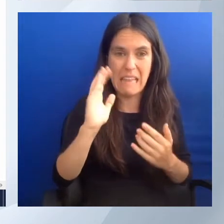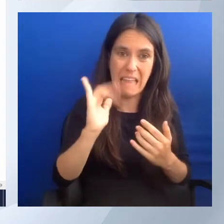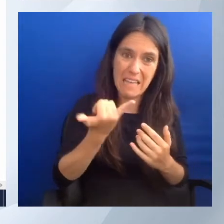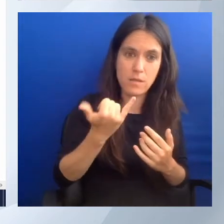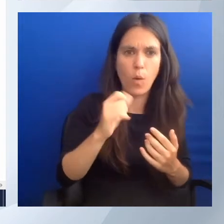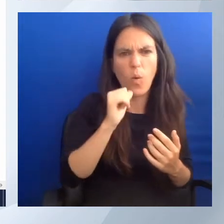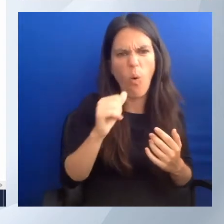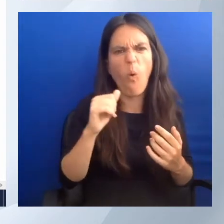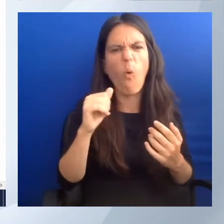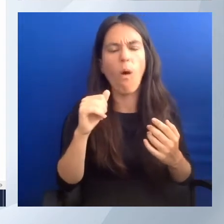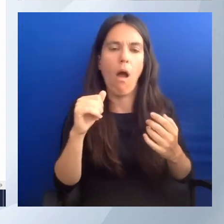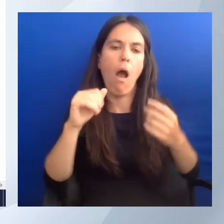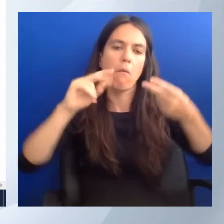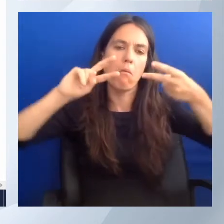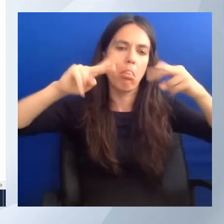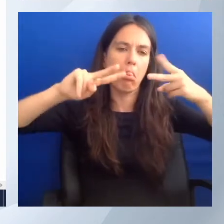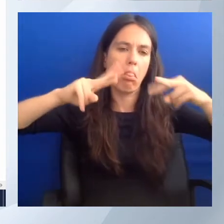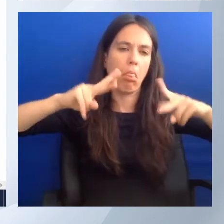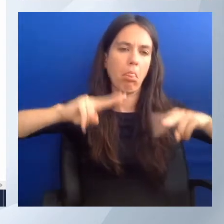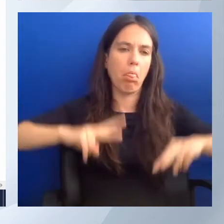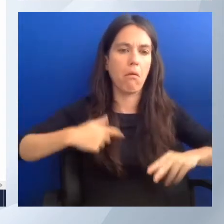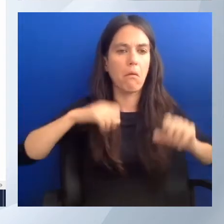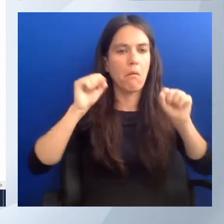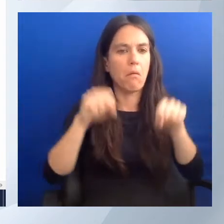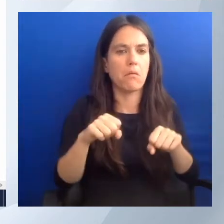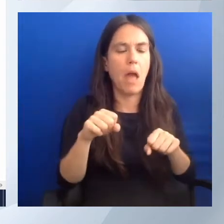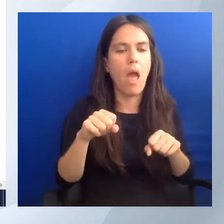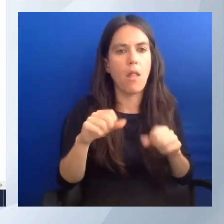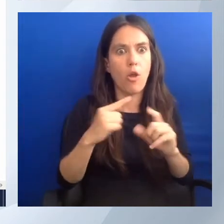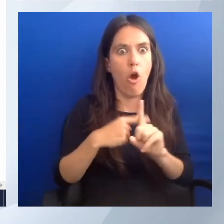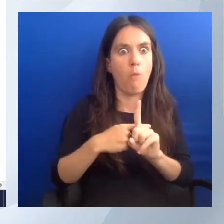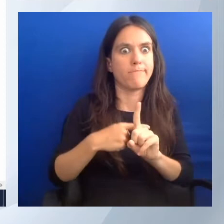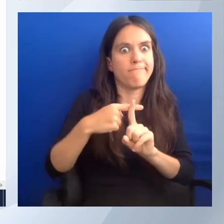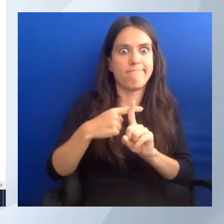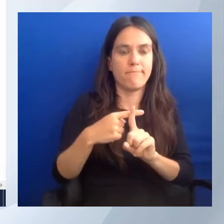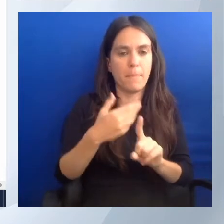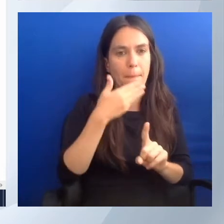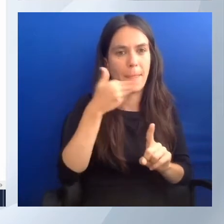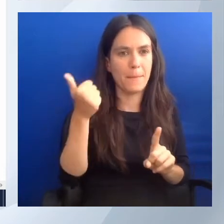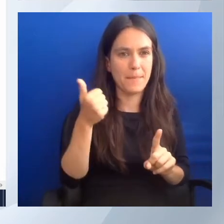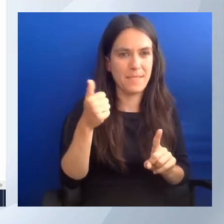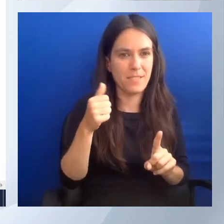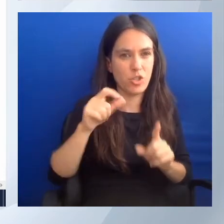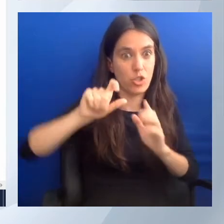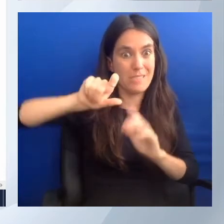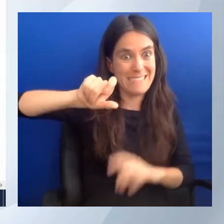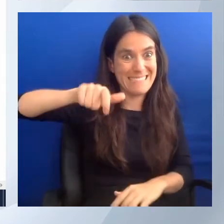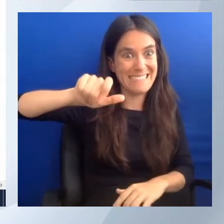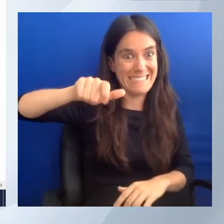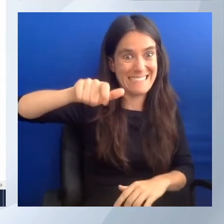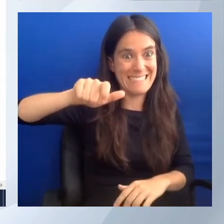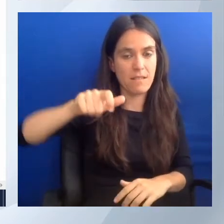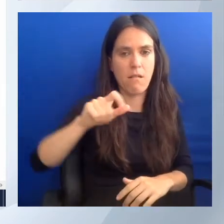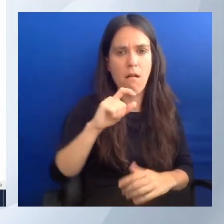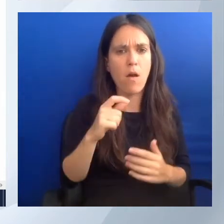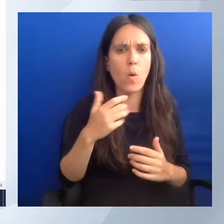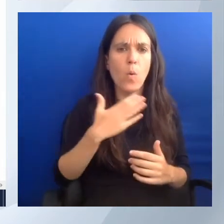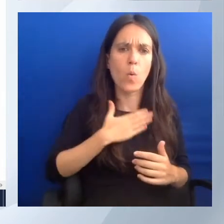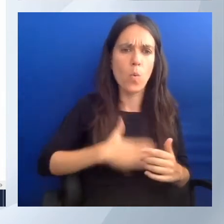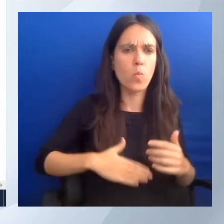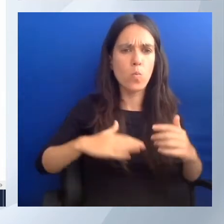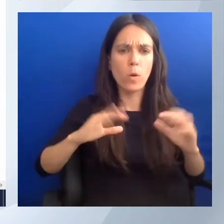strings parameter. You can do things like optimization, where you can configure on your endpoint what you want to optimize